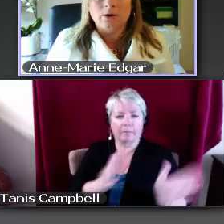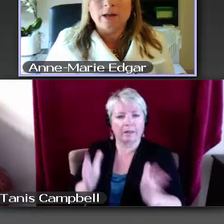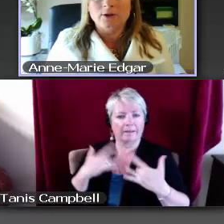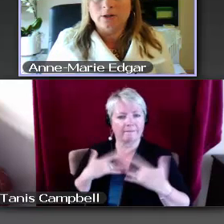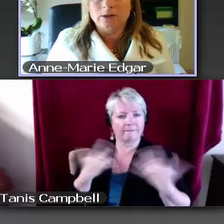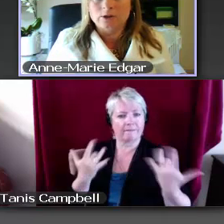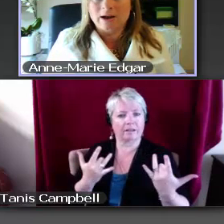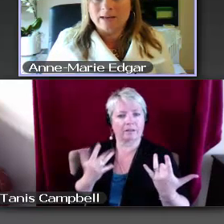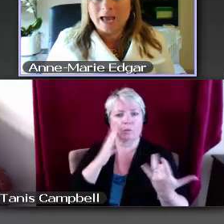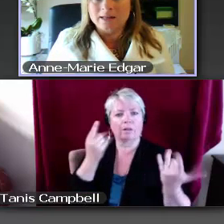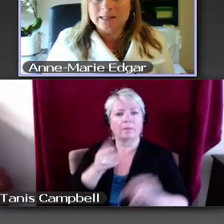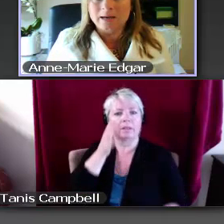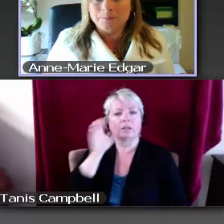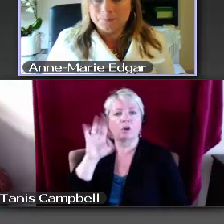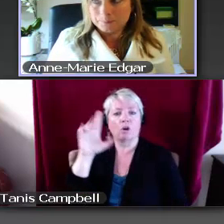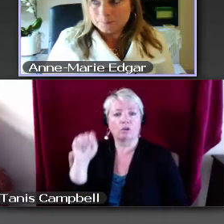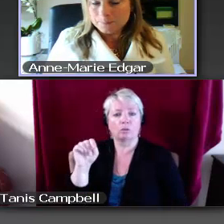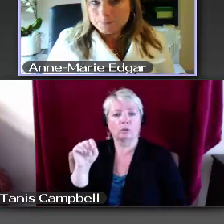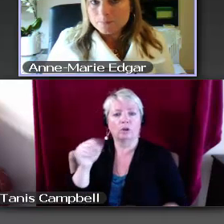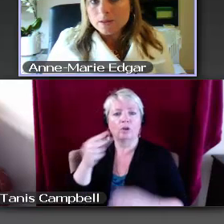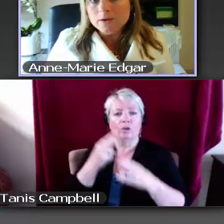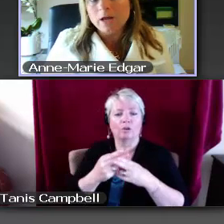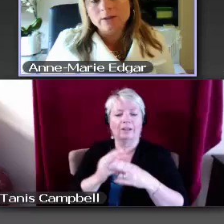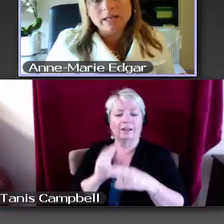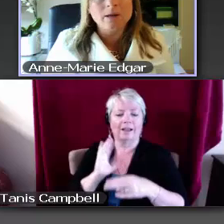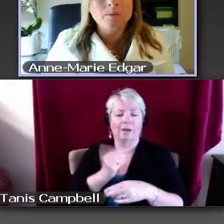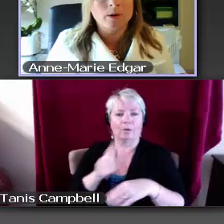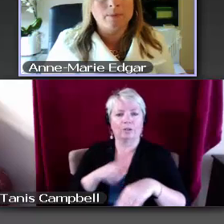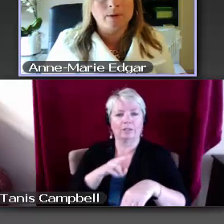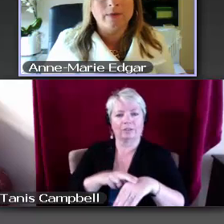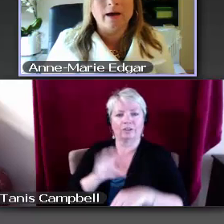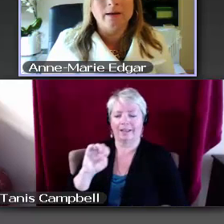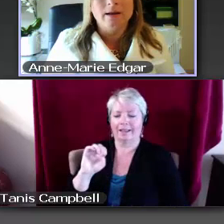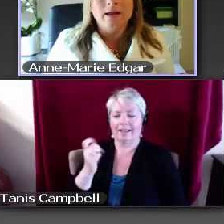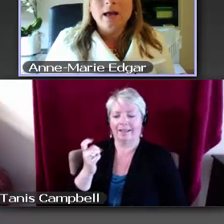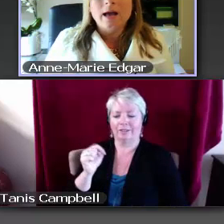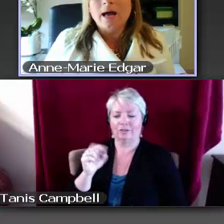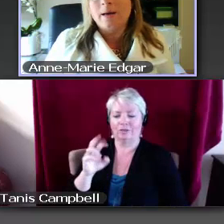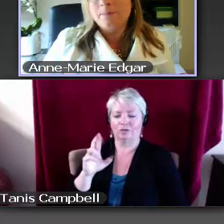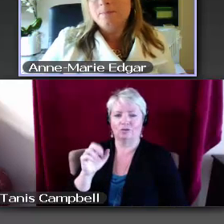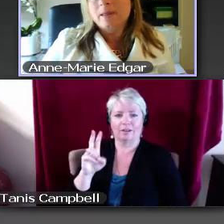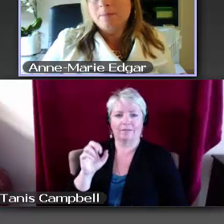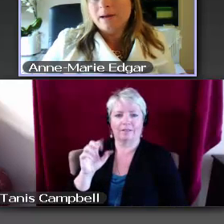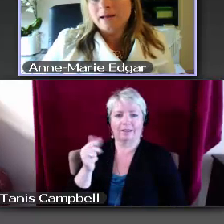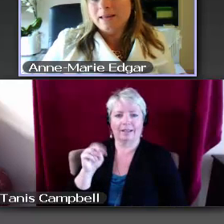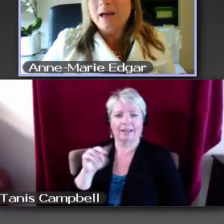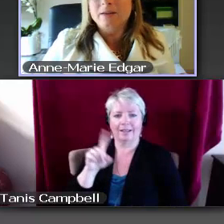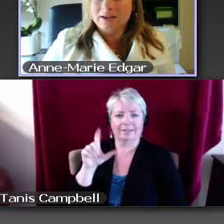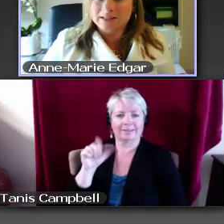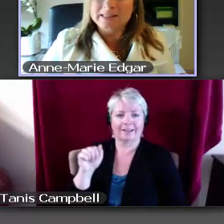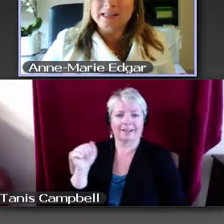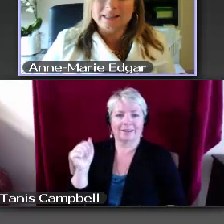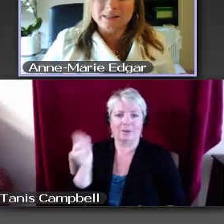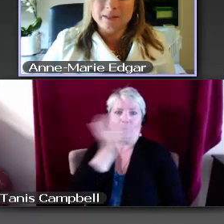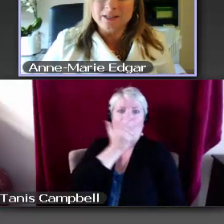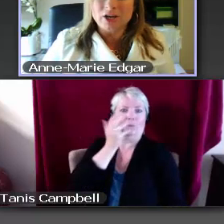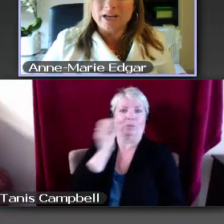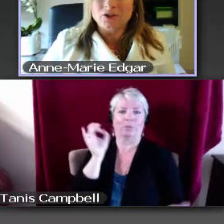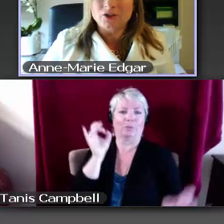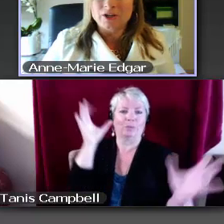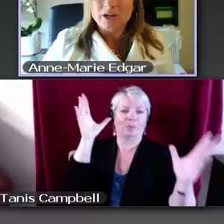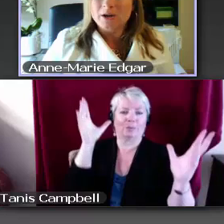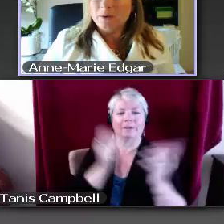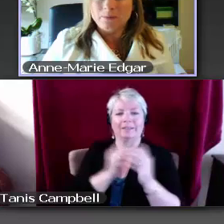is our national extravaganza. And I'll tell you more about that. But yeah, you can see it's